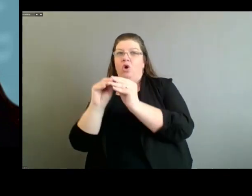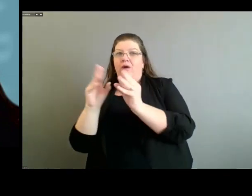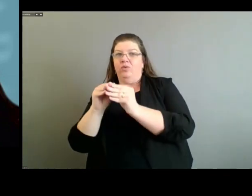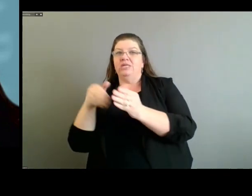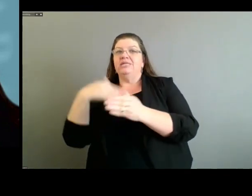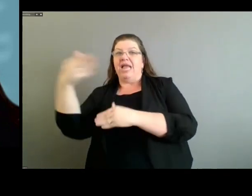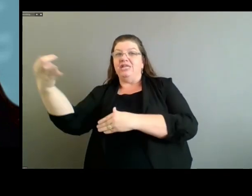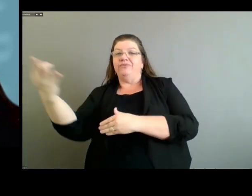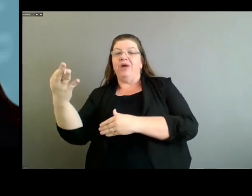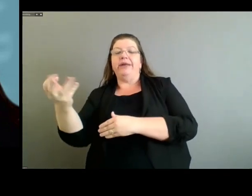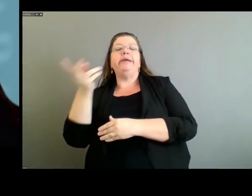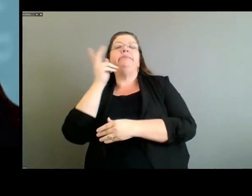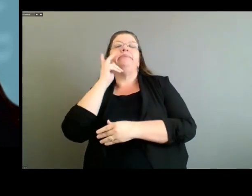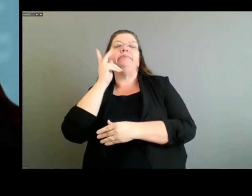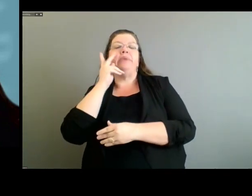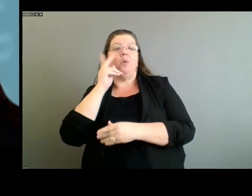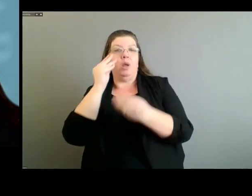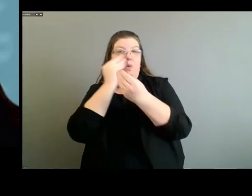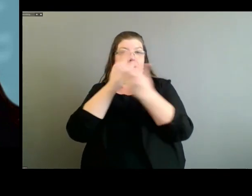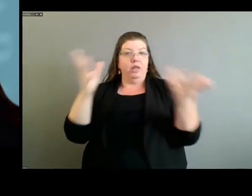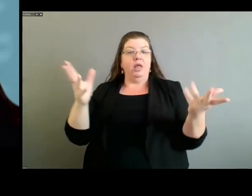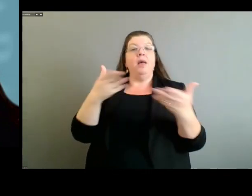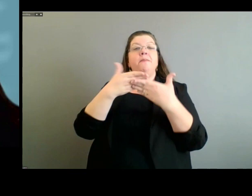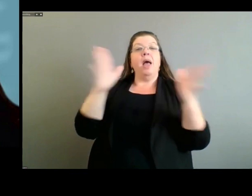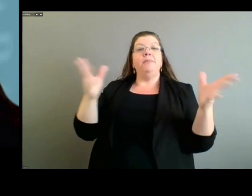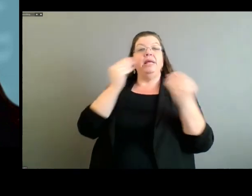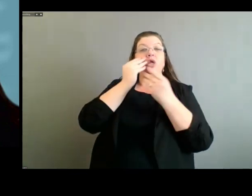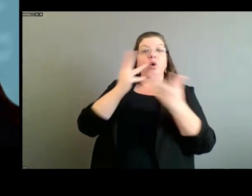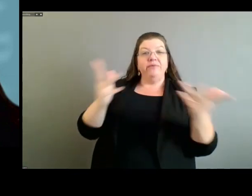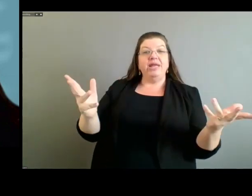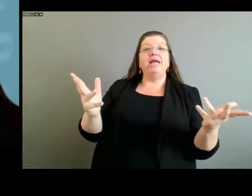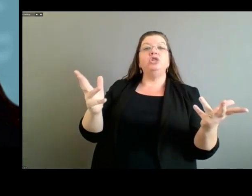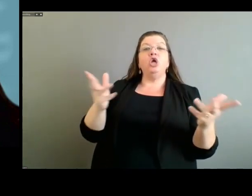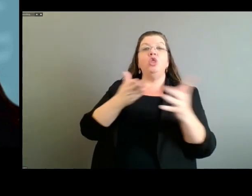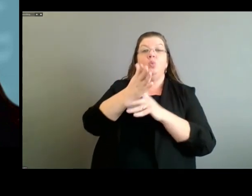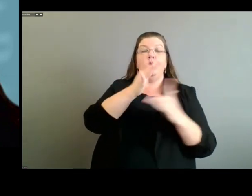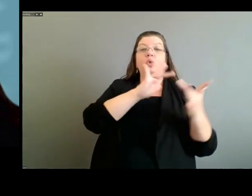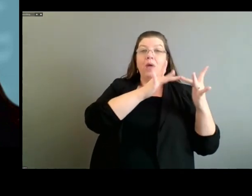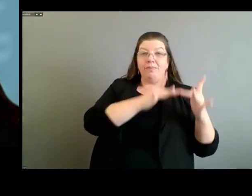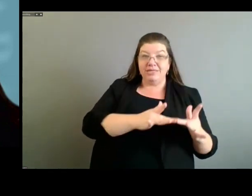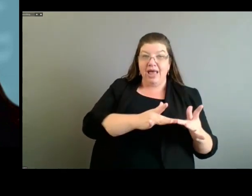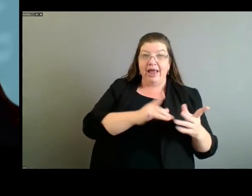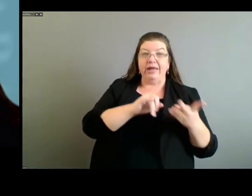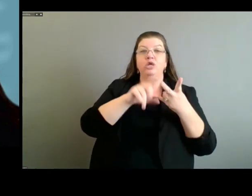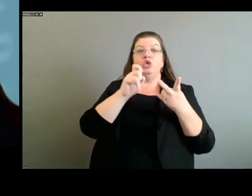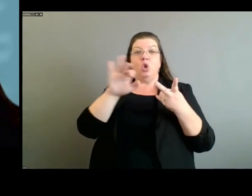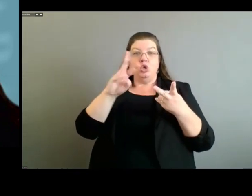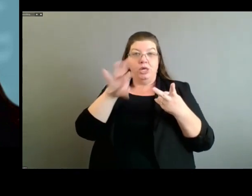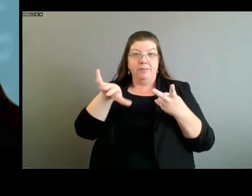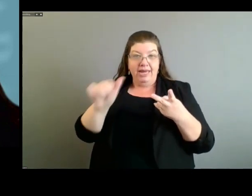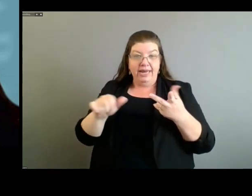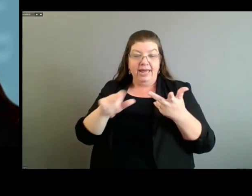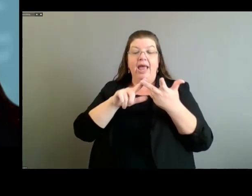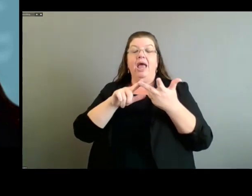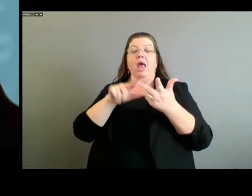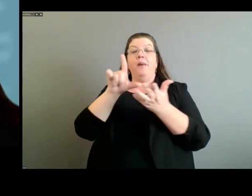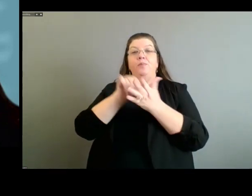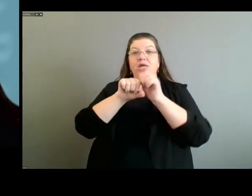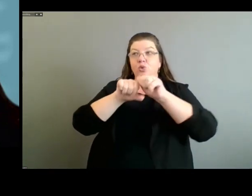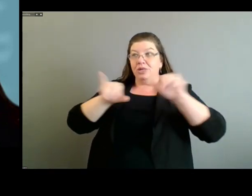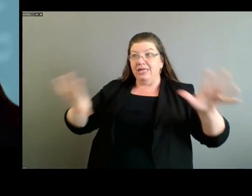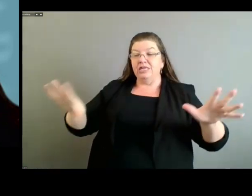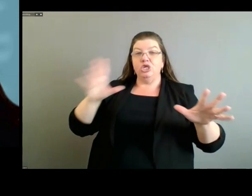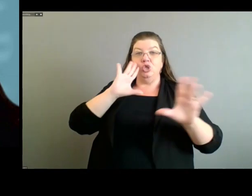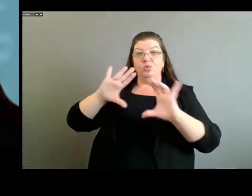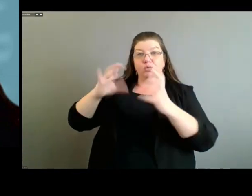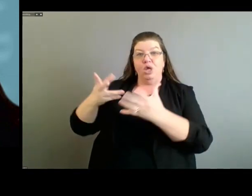will continue to issue public notifications and information through the website, social media, press releases to our News